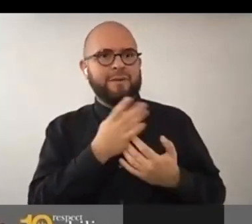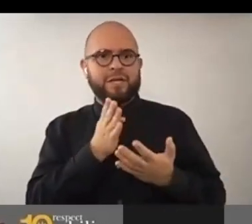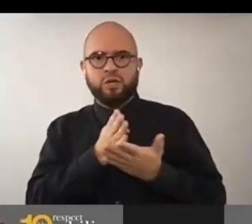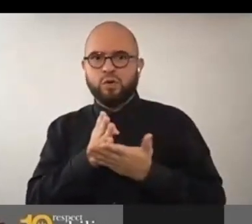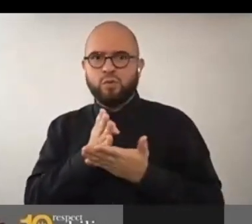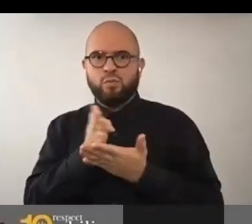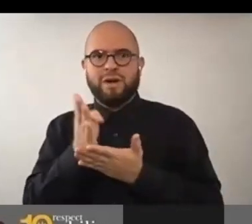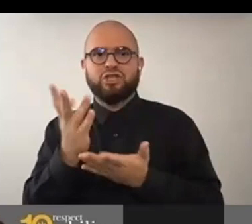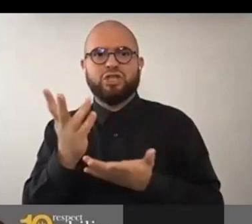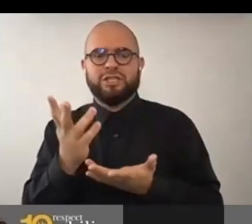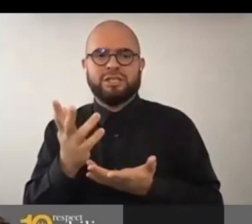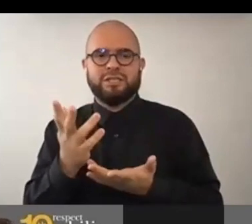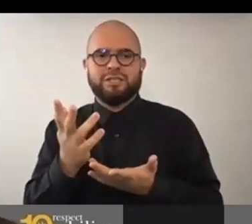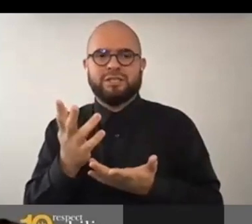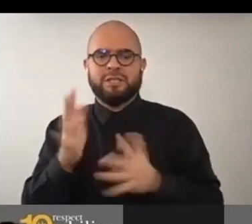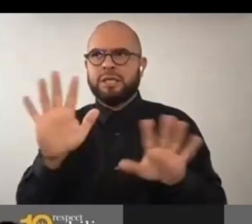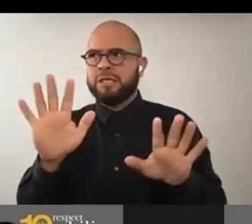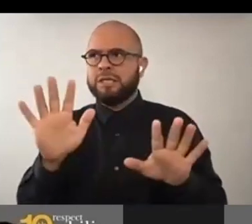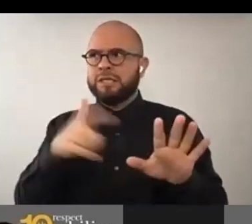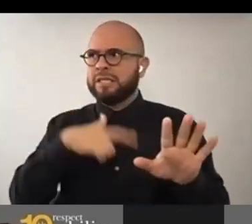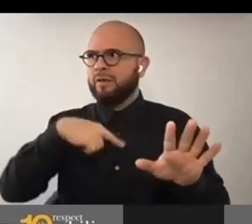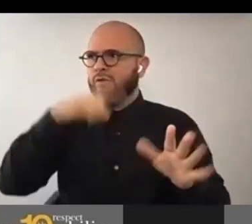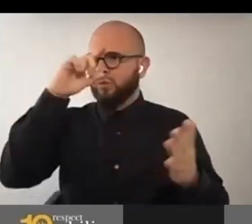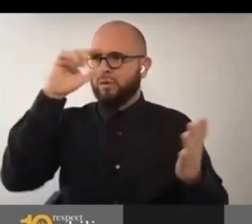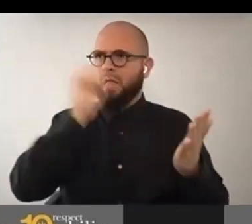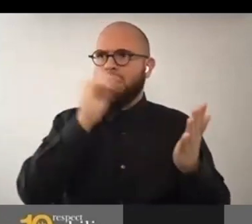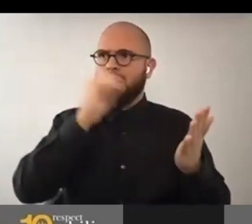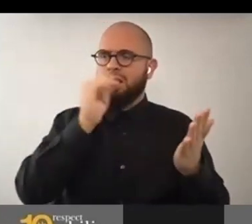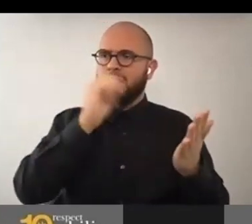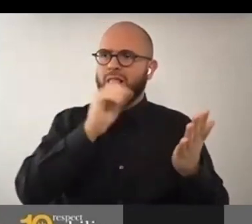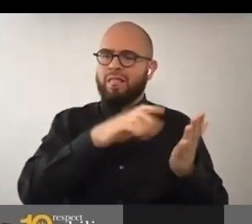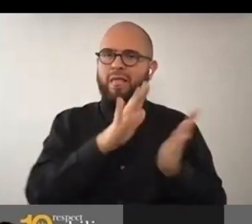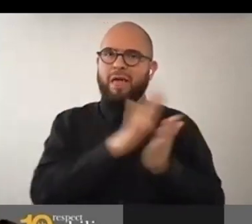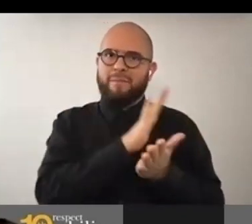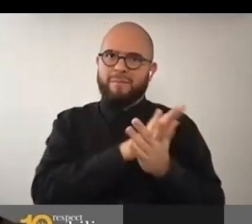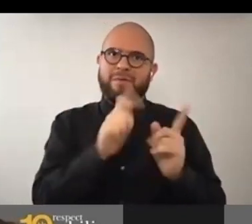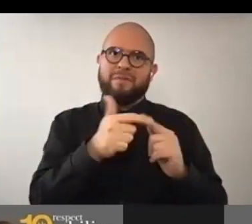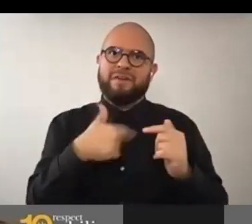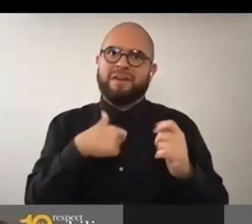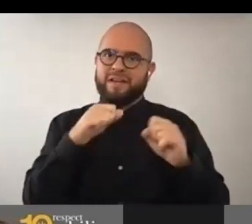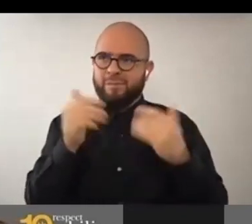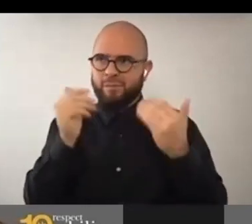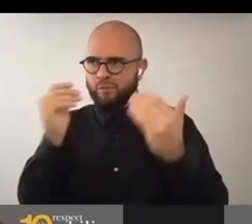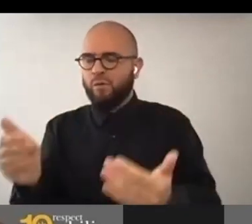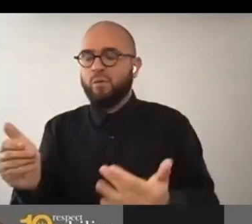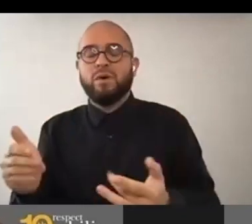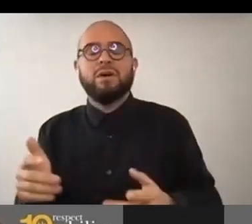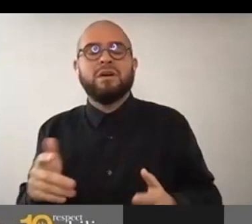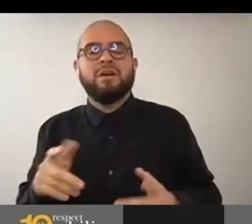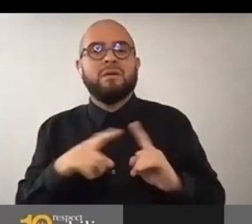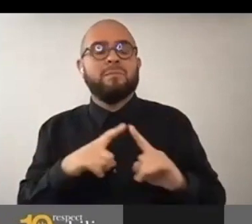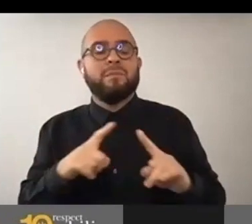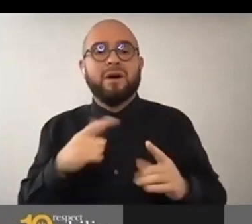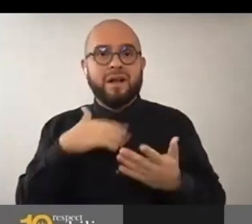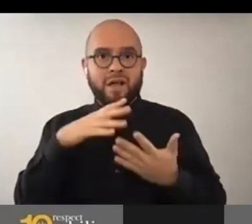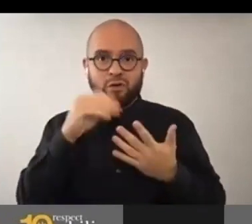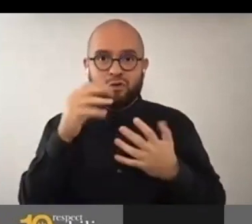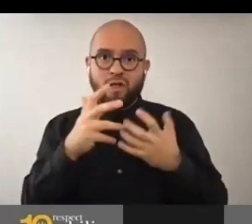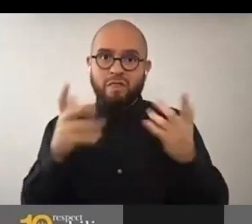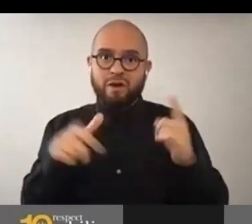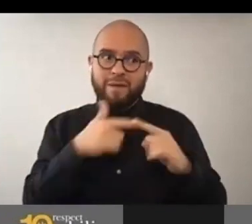have to put it all on paper before I can move forward. But that's one area that I really learned a lot, and I've learned a lot about networking as well.